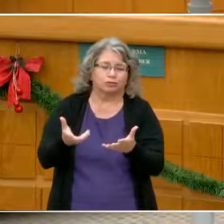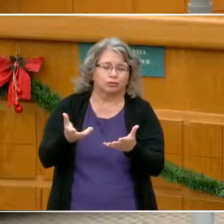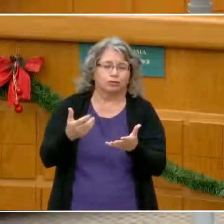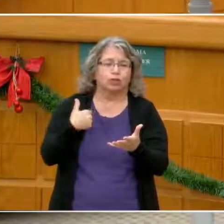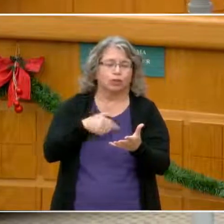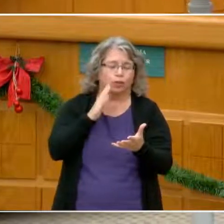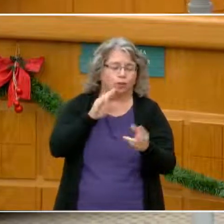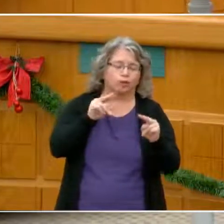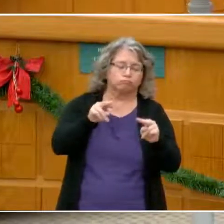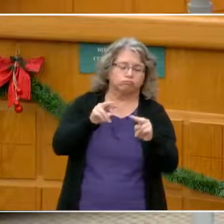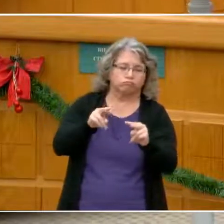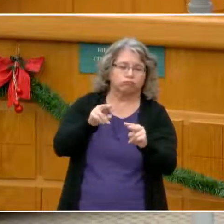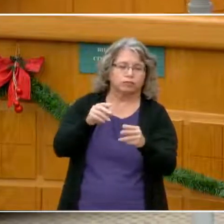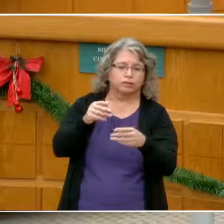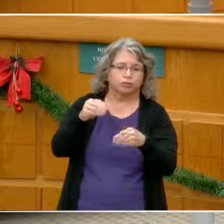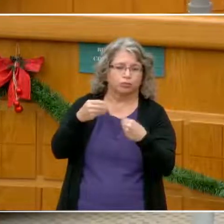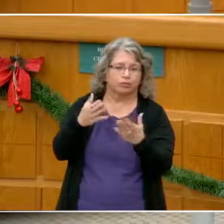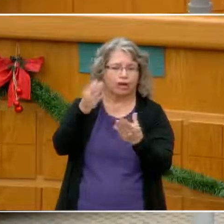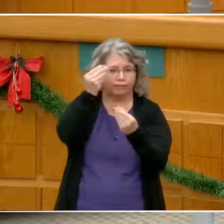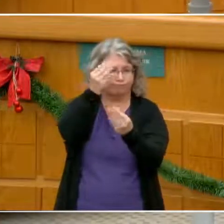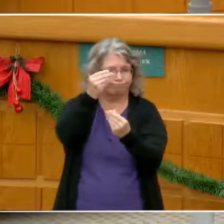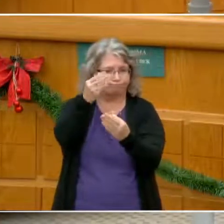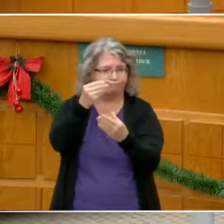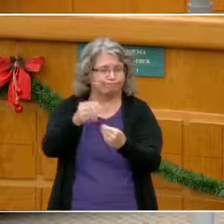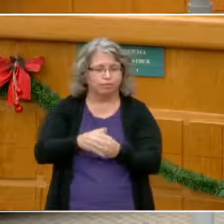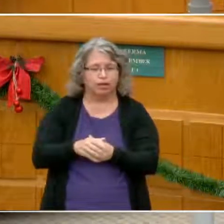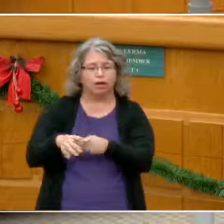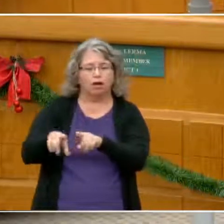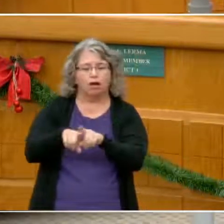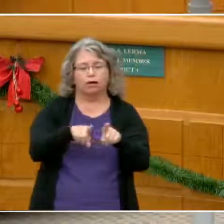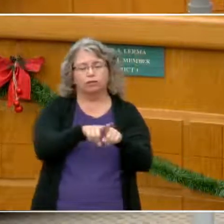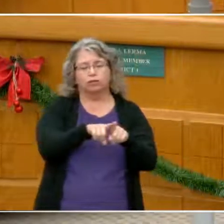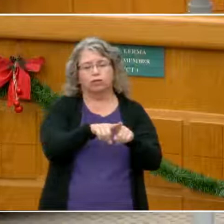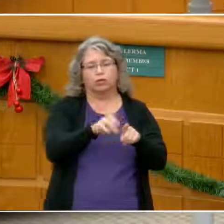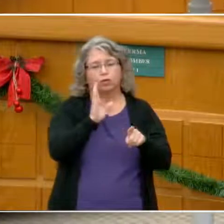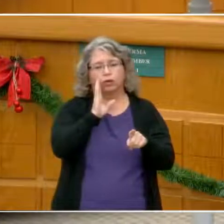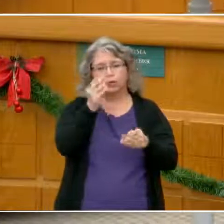numbers as we take along with hospitalizations and ICUs.